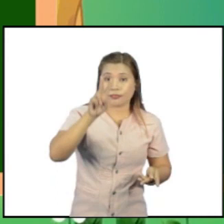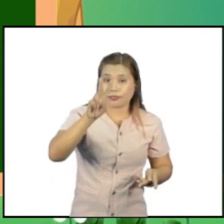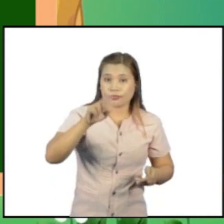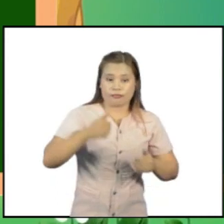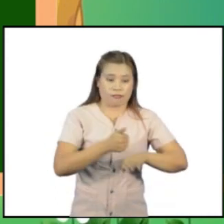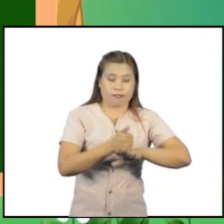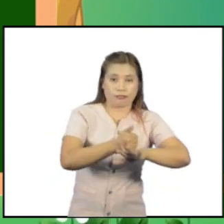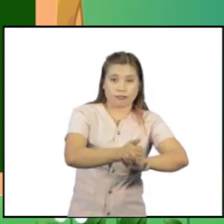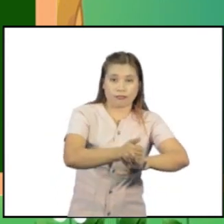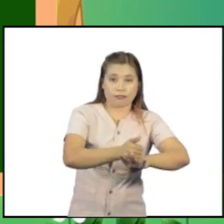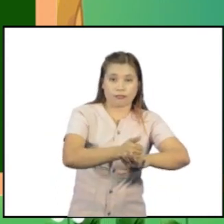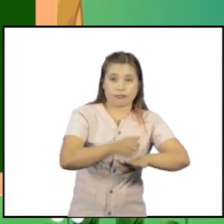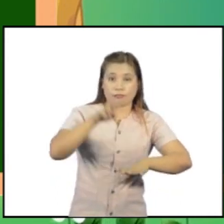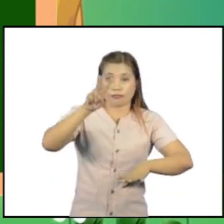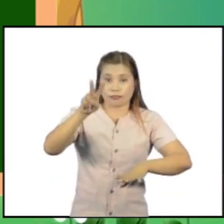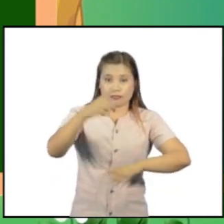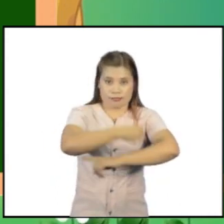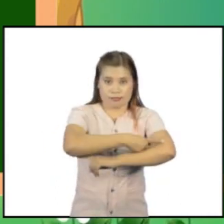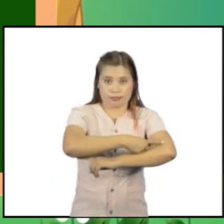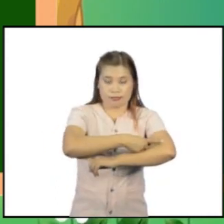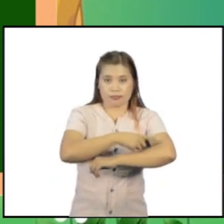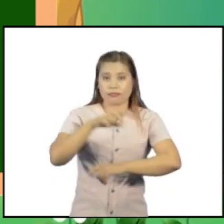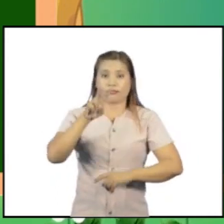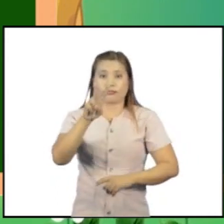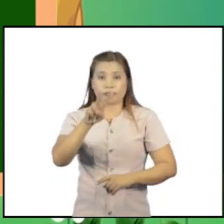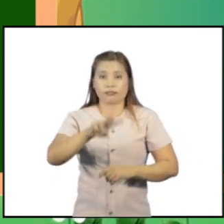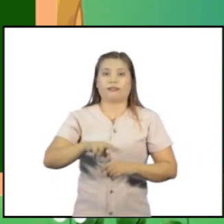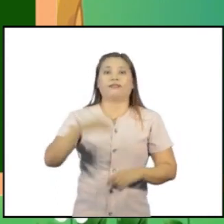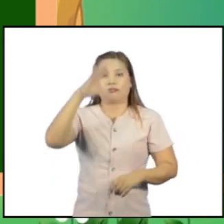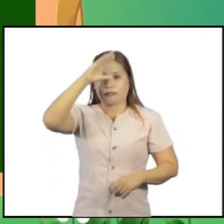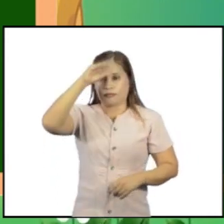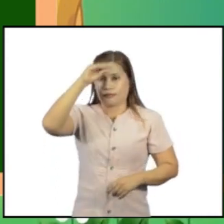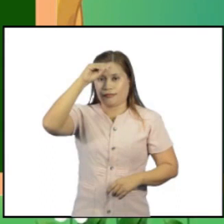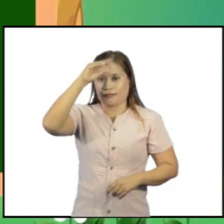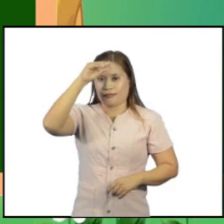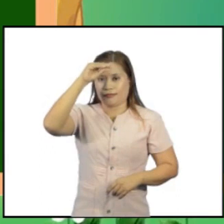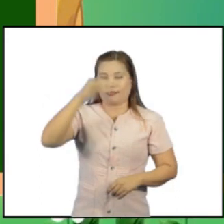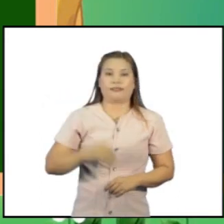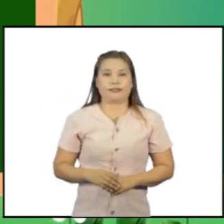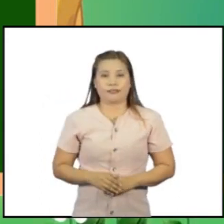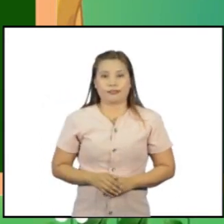2 ants, 2 days, and 2 boys.